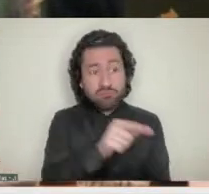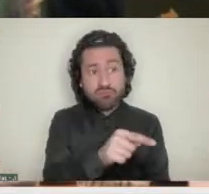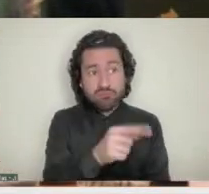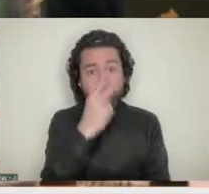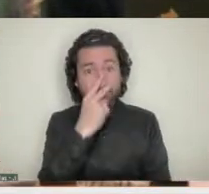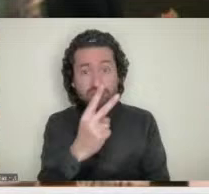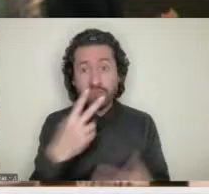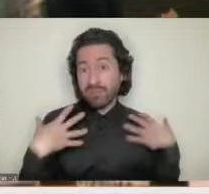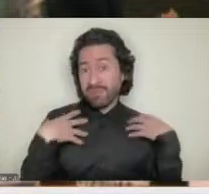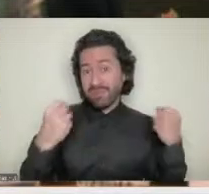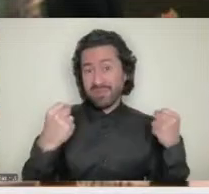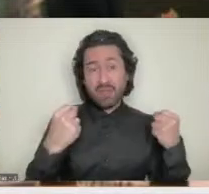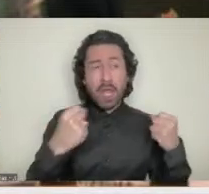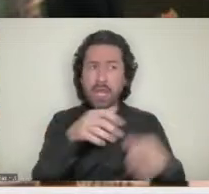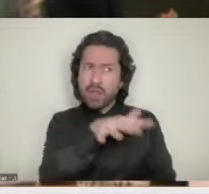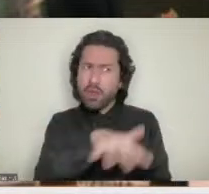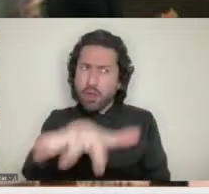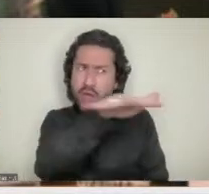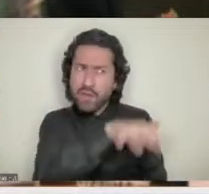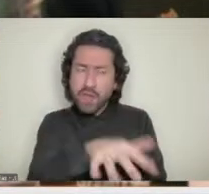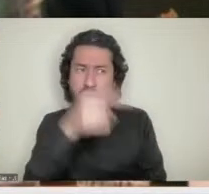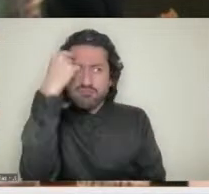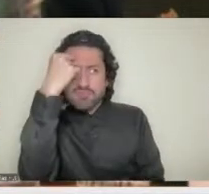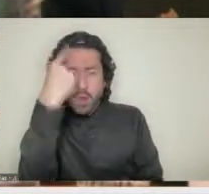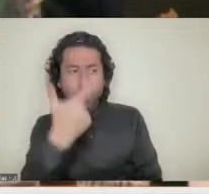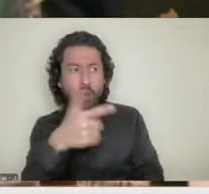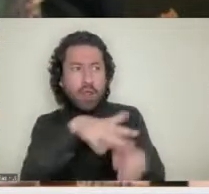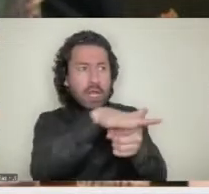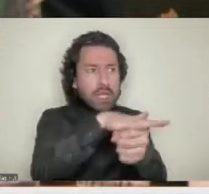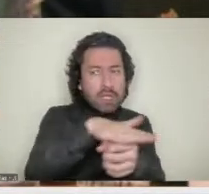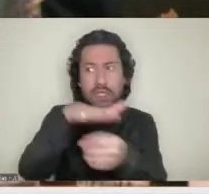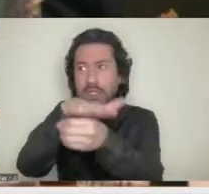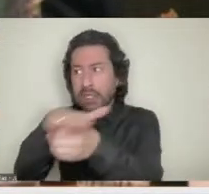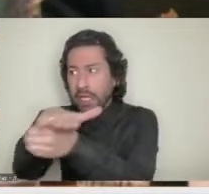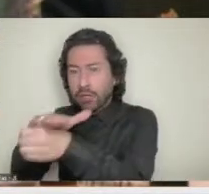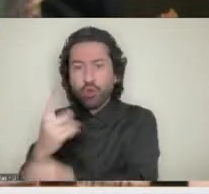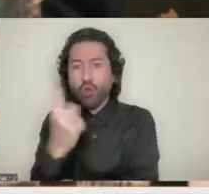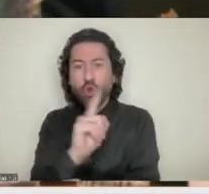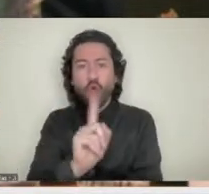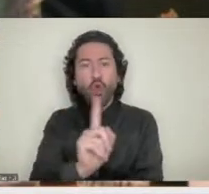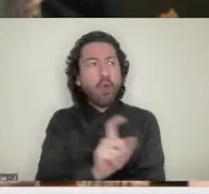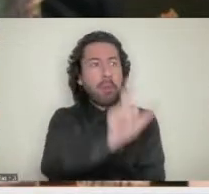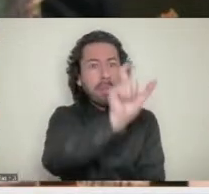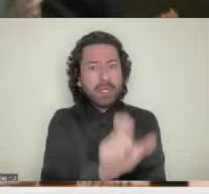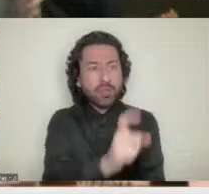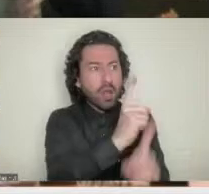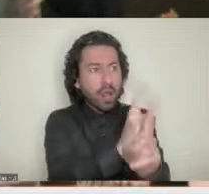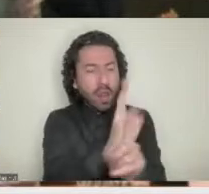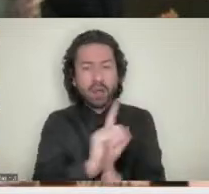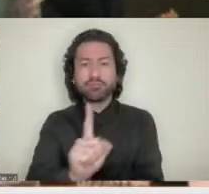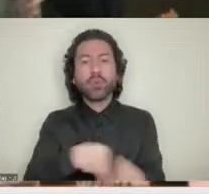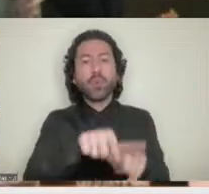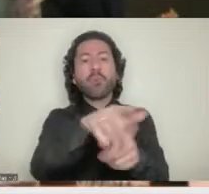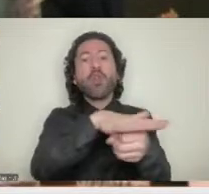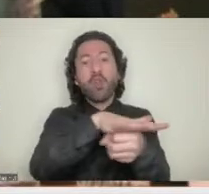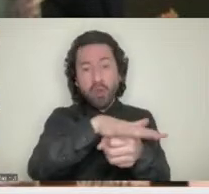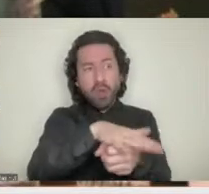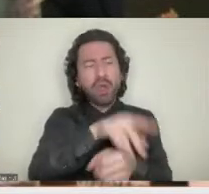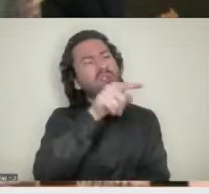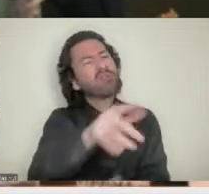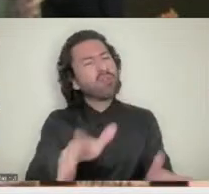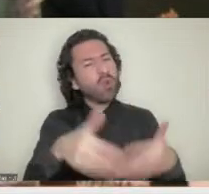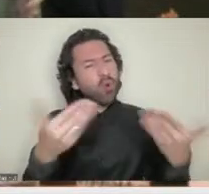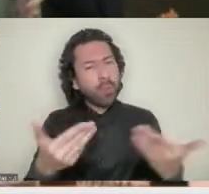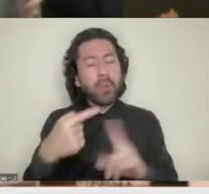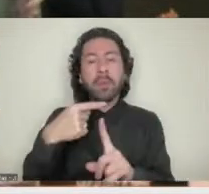the approach of the health geography that proposes interventions in territories and lonely on individuals, and at the same time